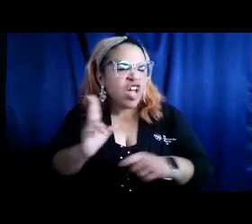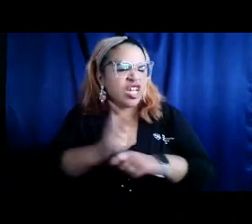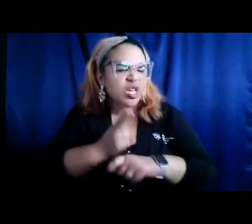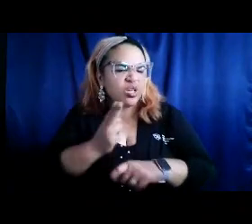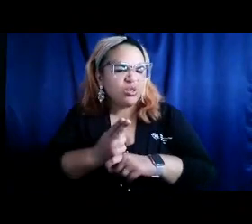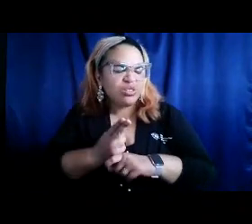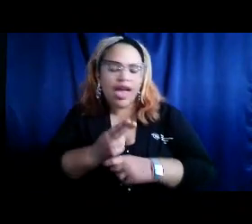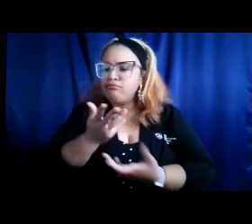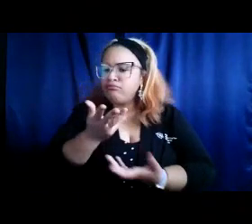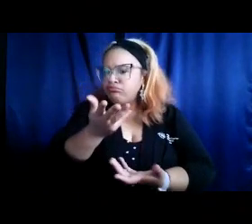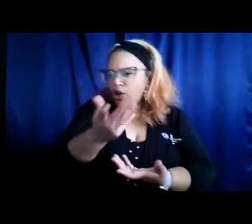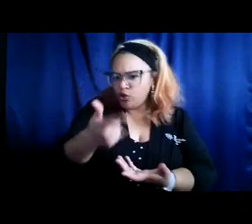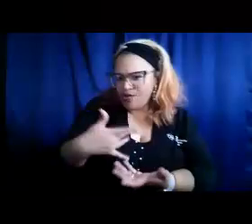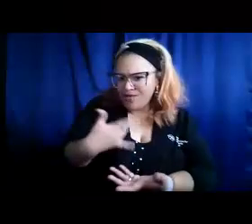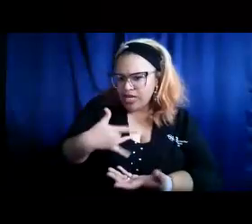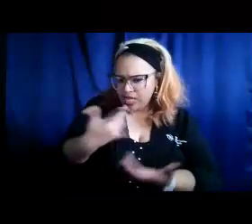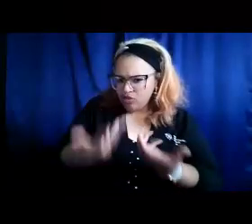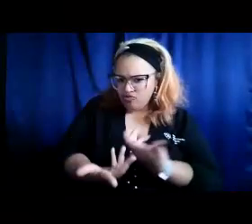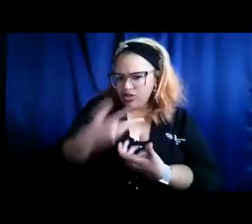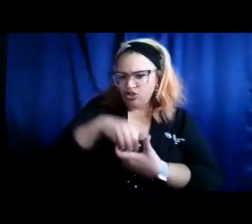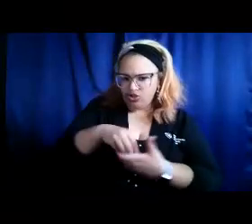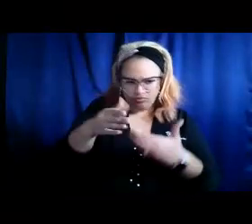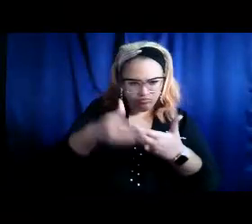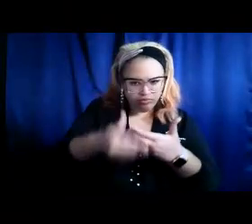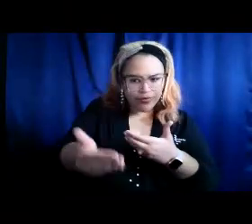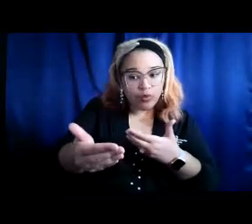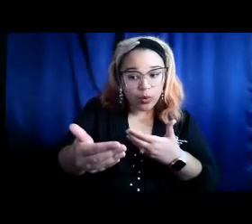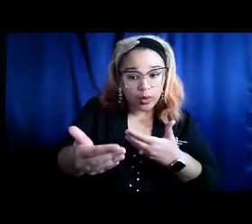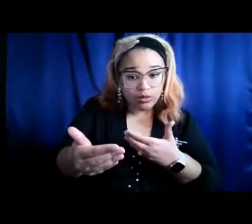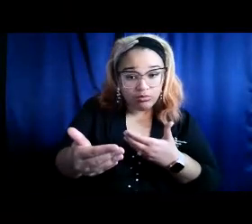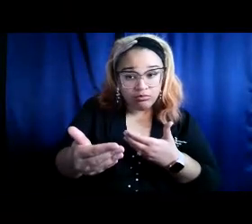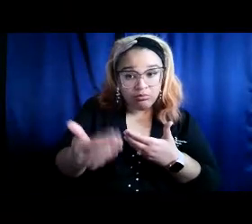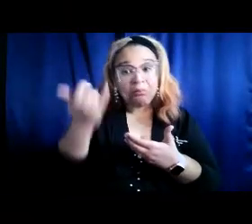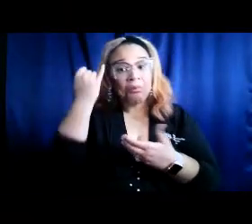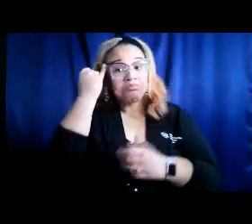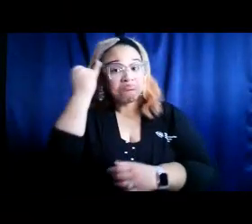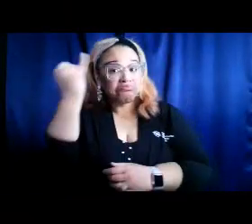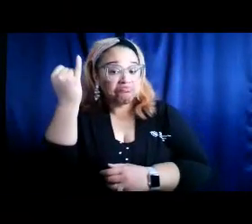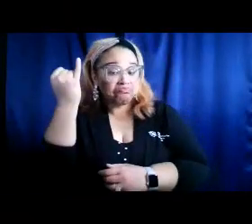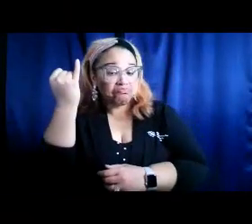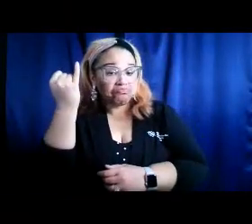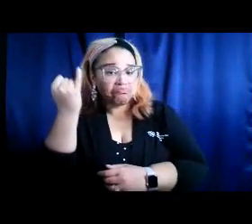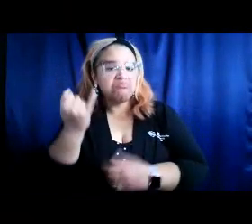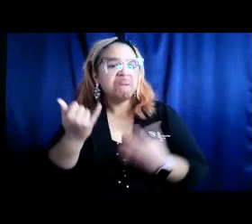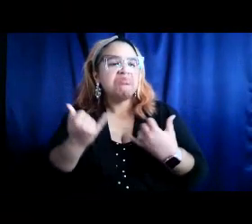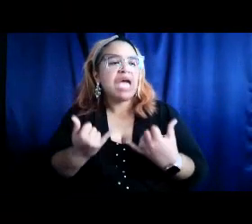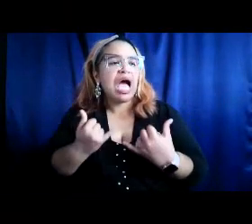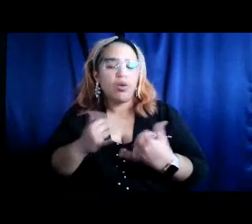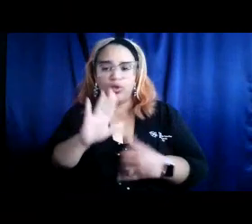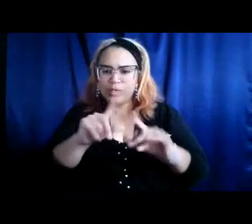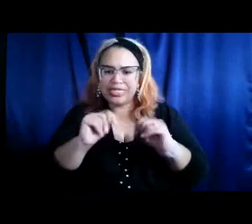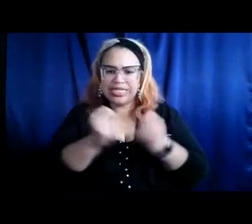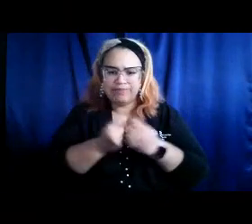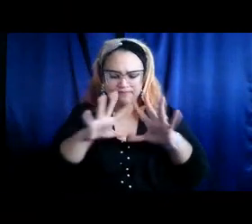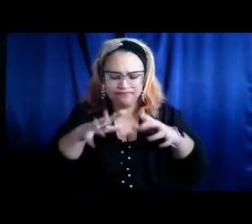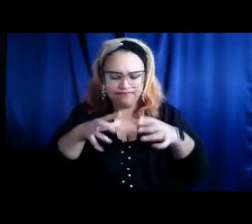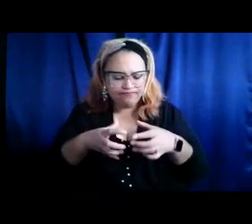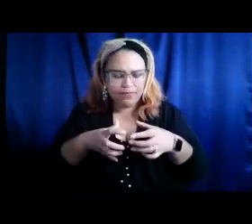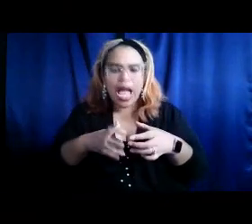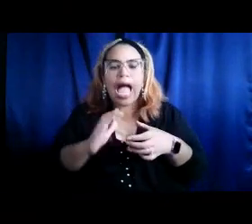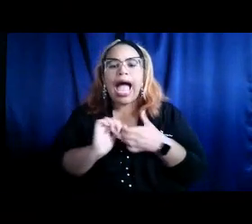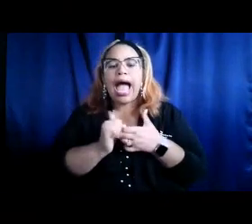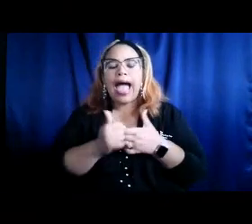practices? So some ideas to consider is, how do you currently build trust and communication with your team? When was the last time you